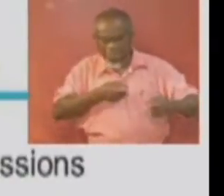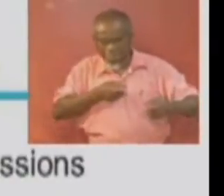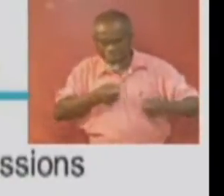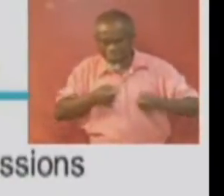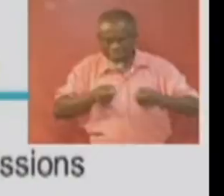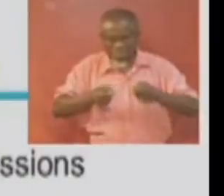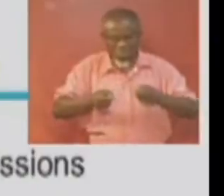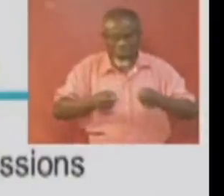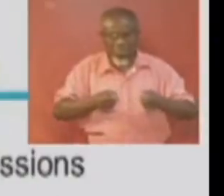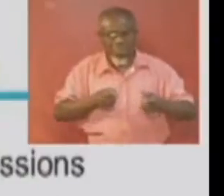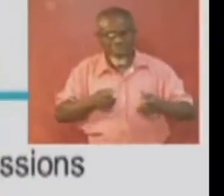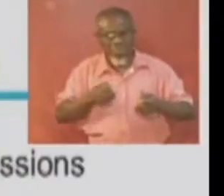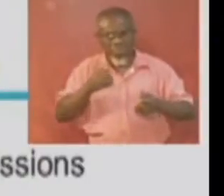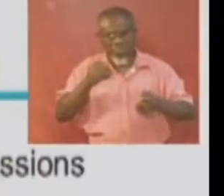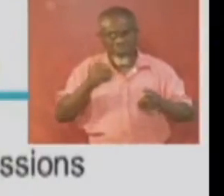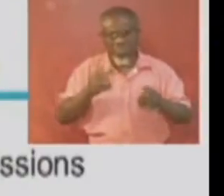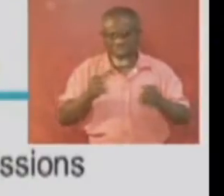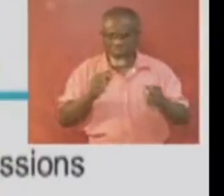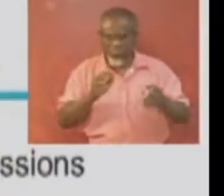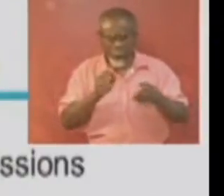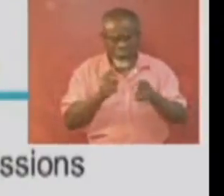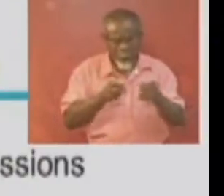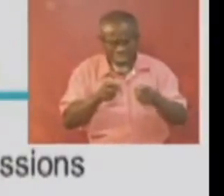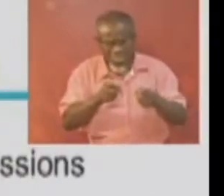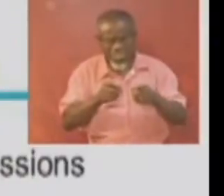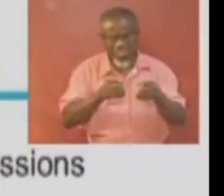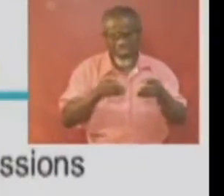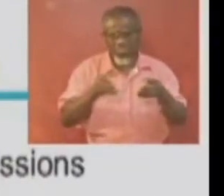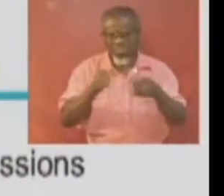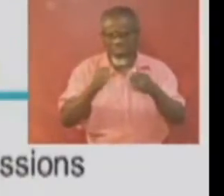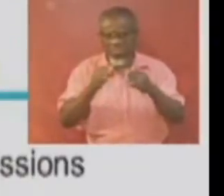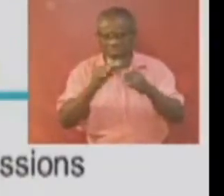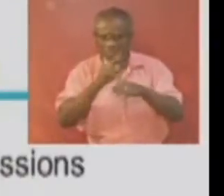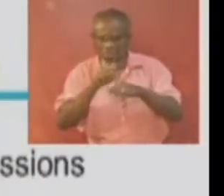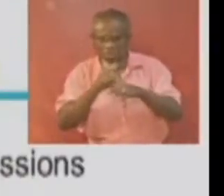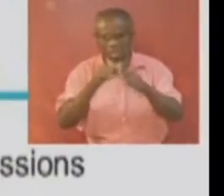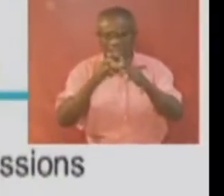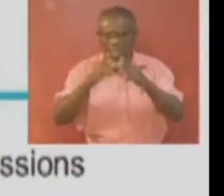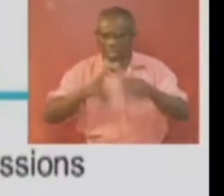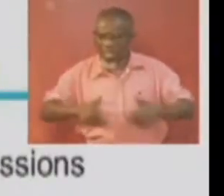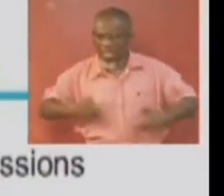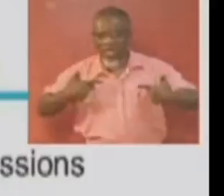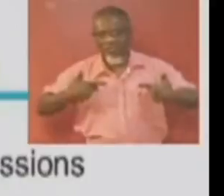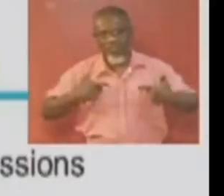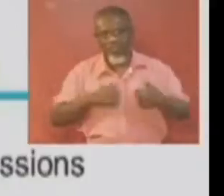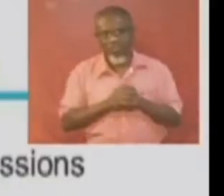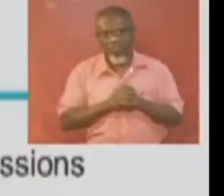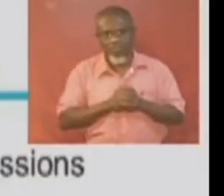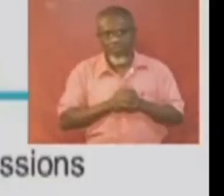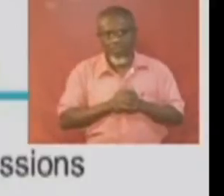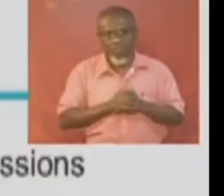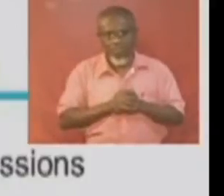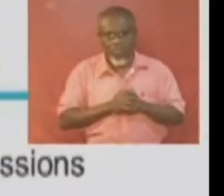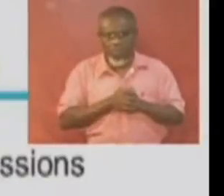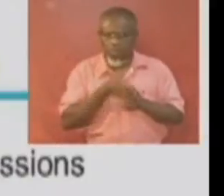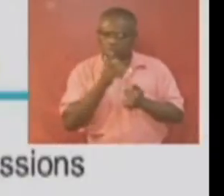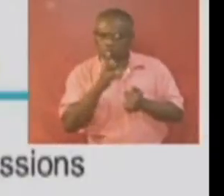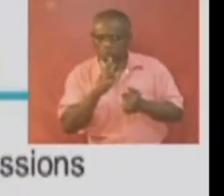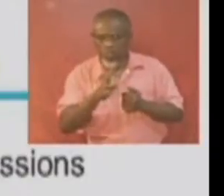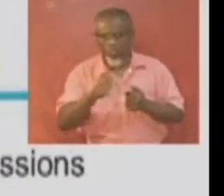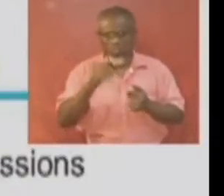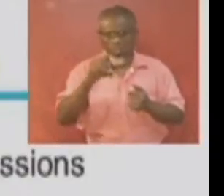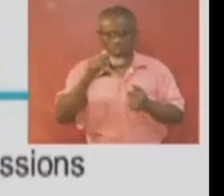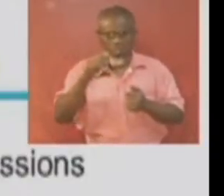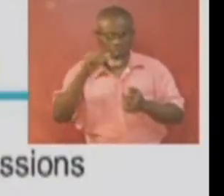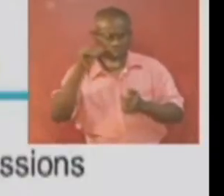all normal features. I am reaching out especially to our males in society, partners,